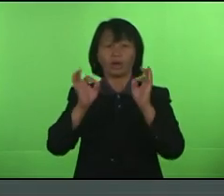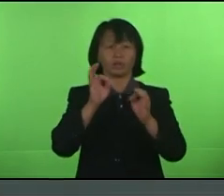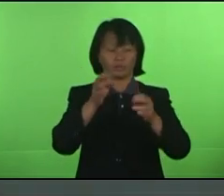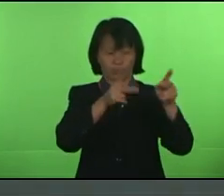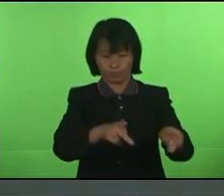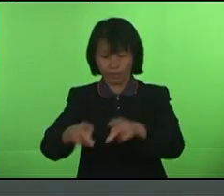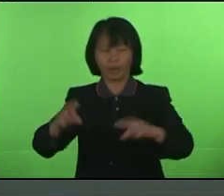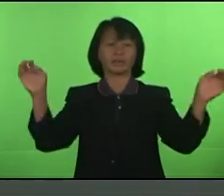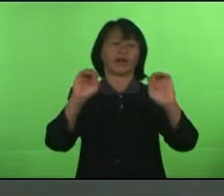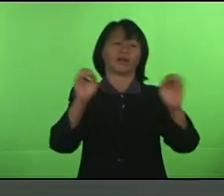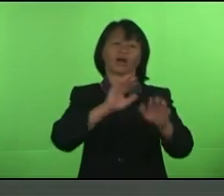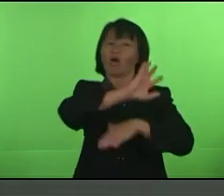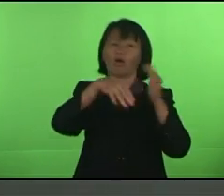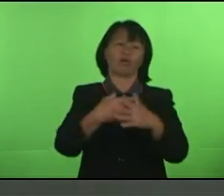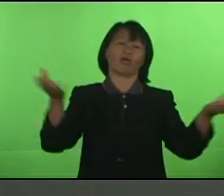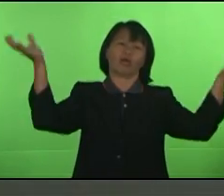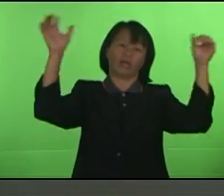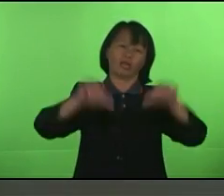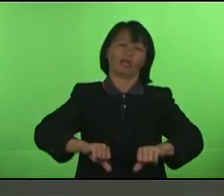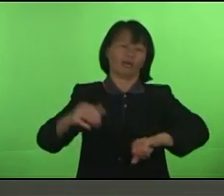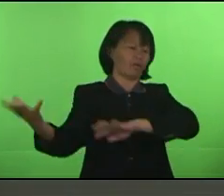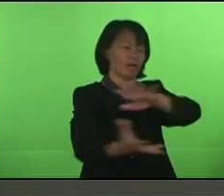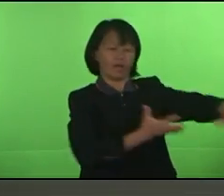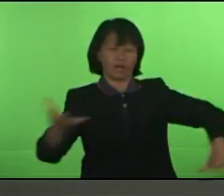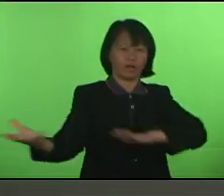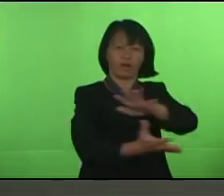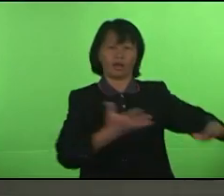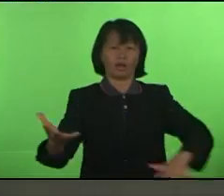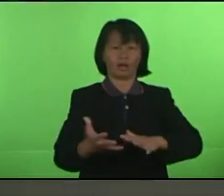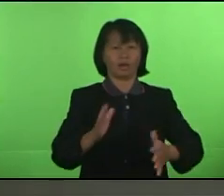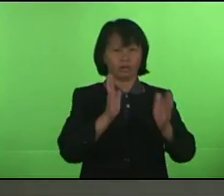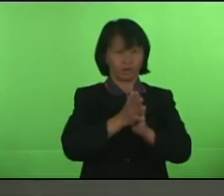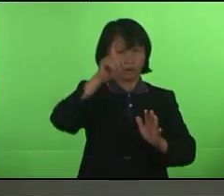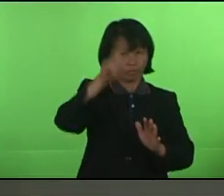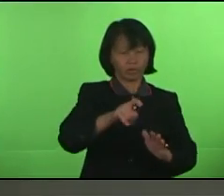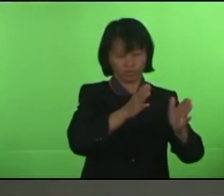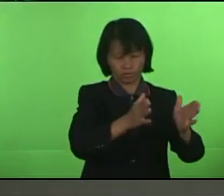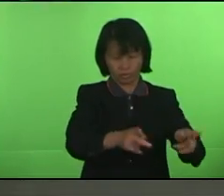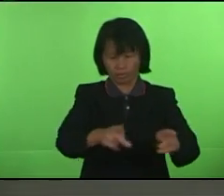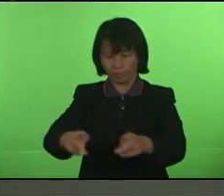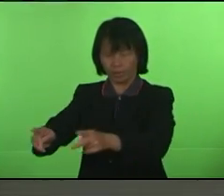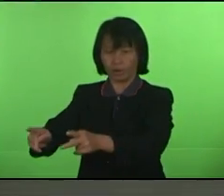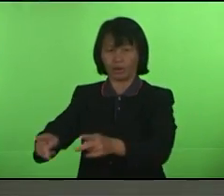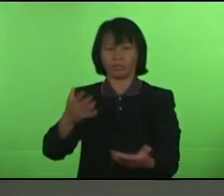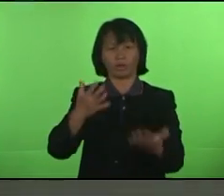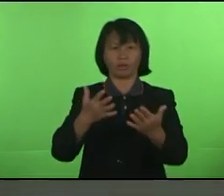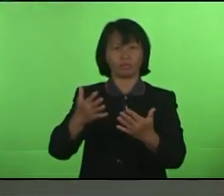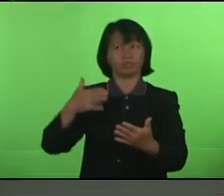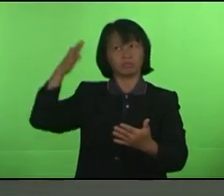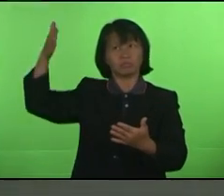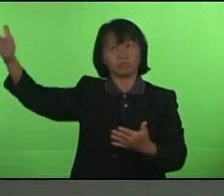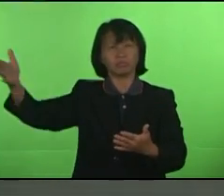lingkup, hancur kata orang, jadi haru biru ya. So plan ahead, okay. Maybe now in 2 years' time or